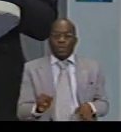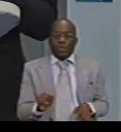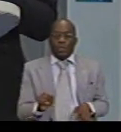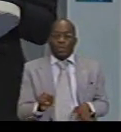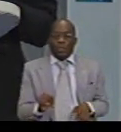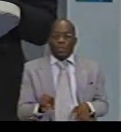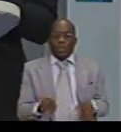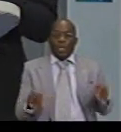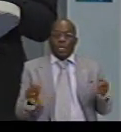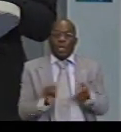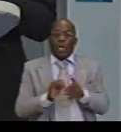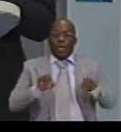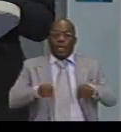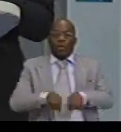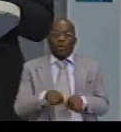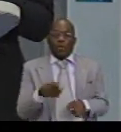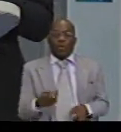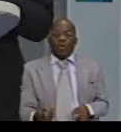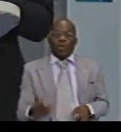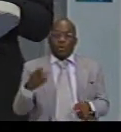that breaks the yokes.